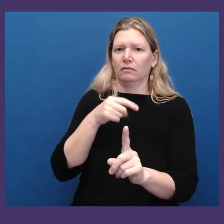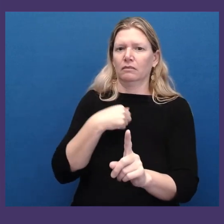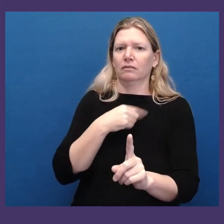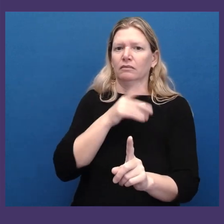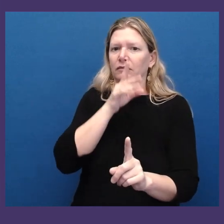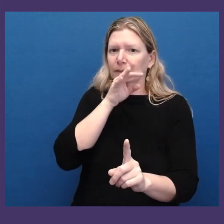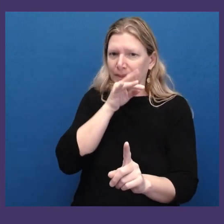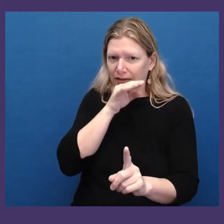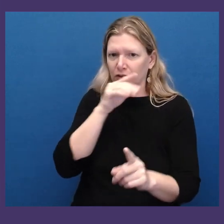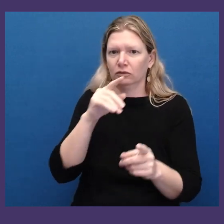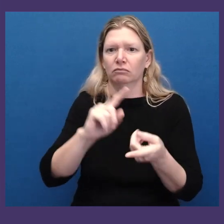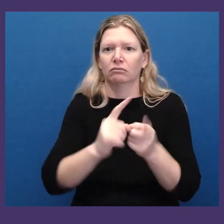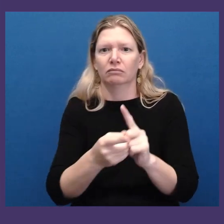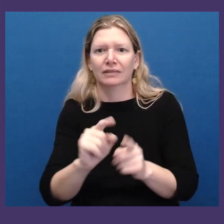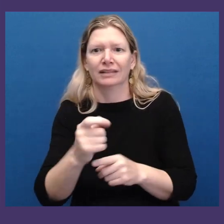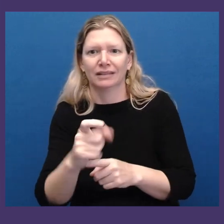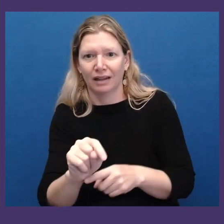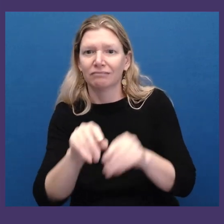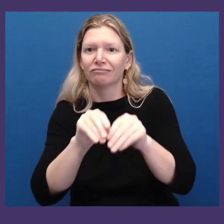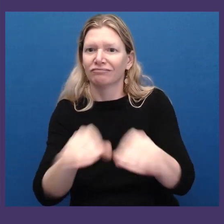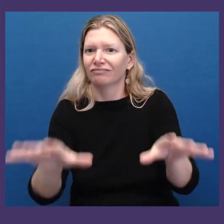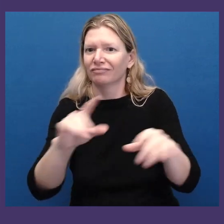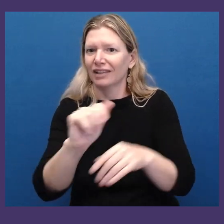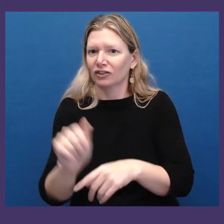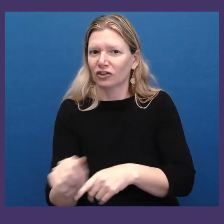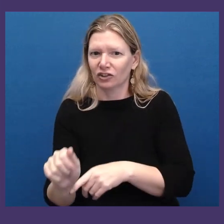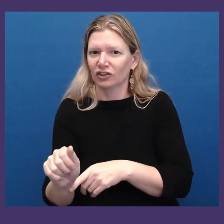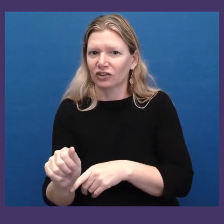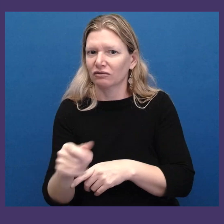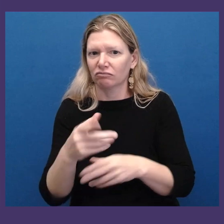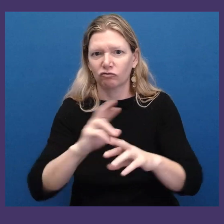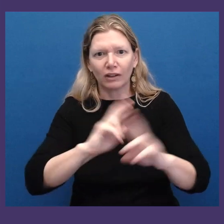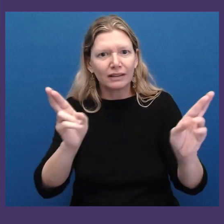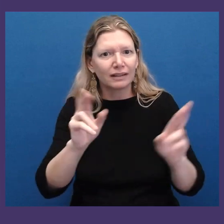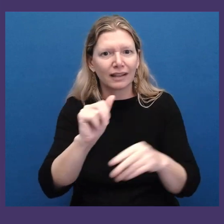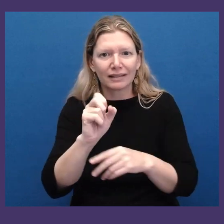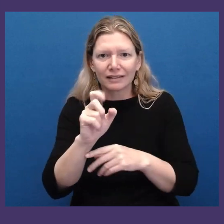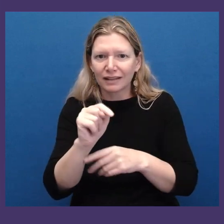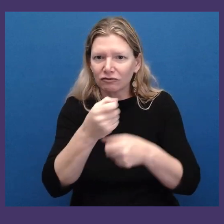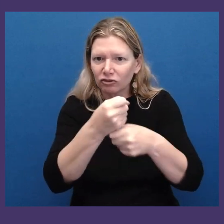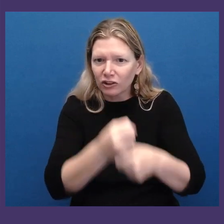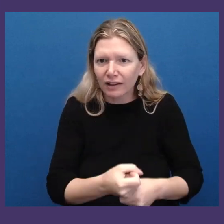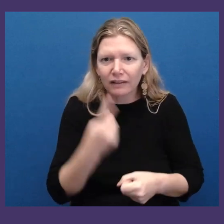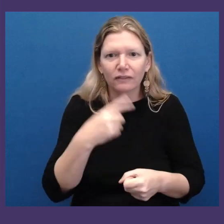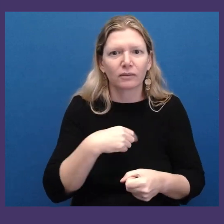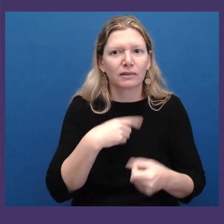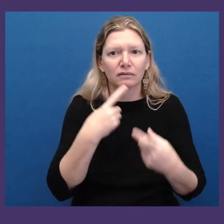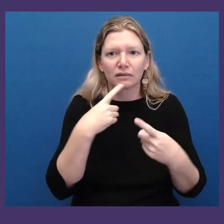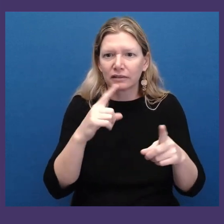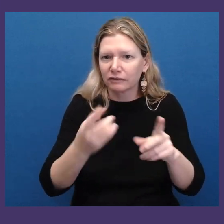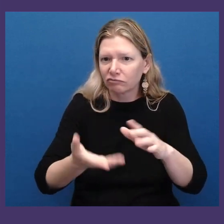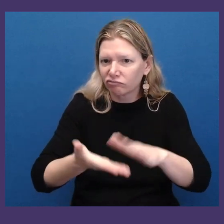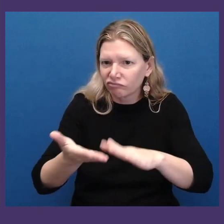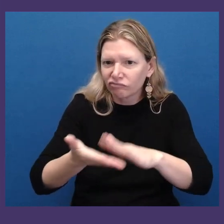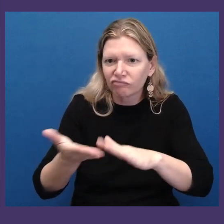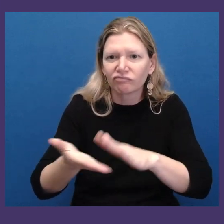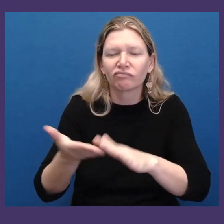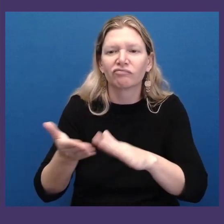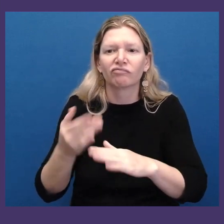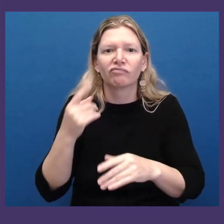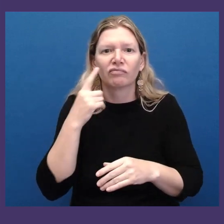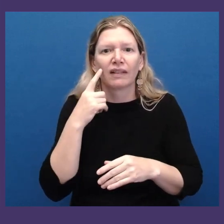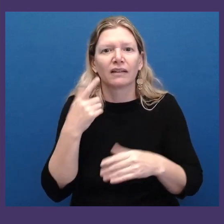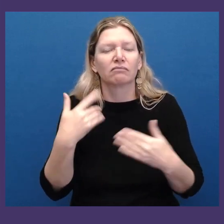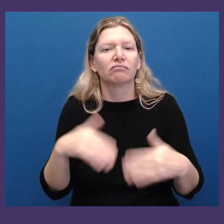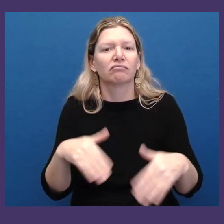had all the assets created for me, and successfully ran it in, I think it's been 4 minutes.